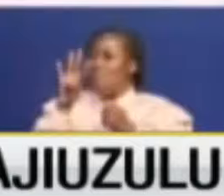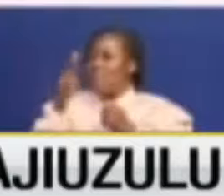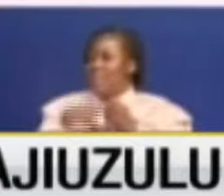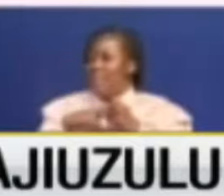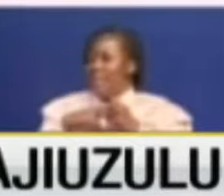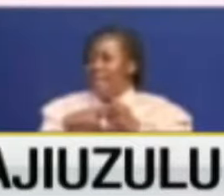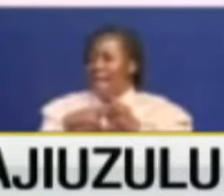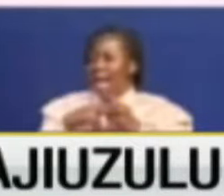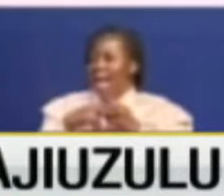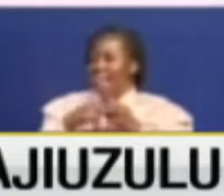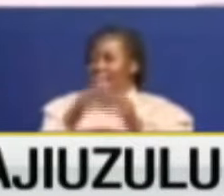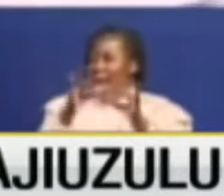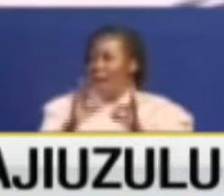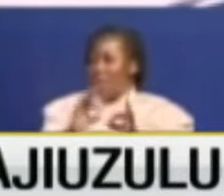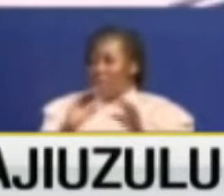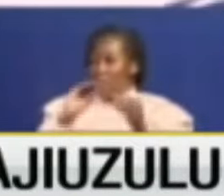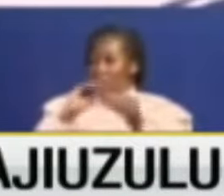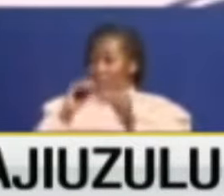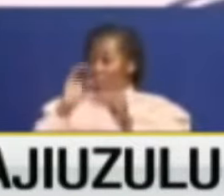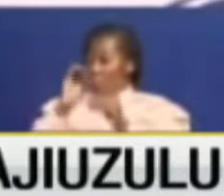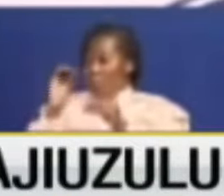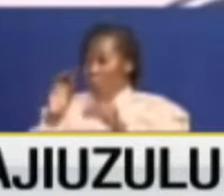247, account number